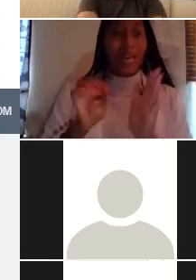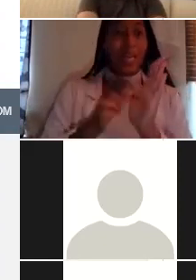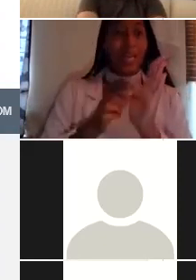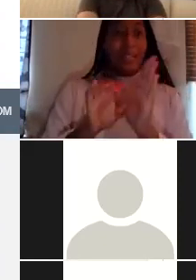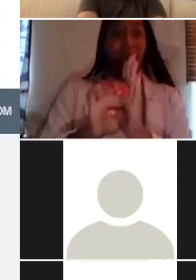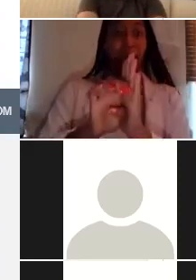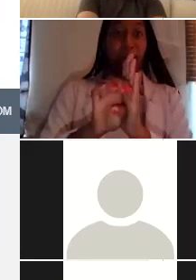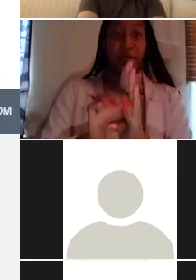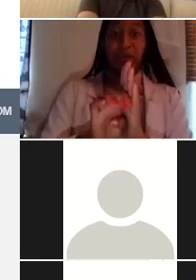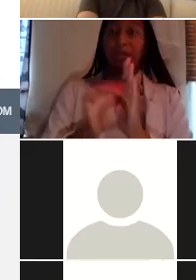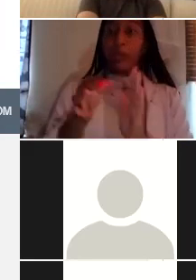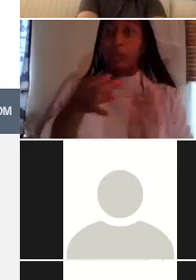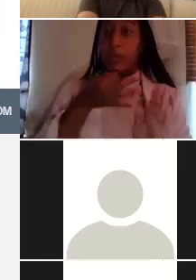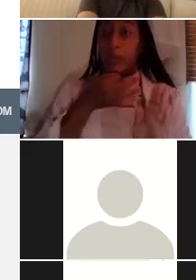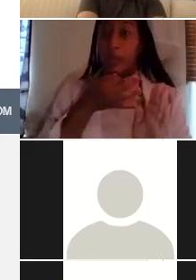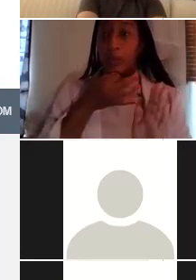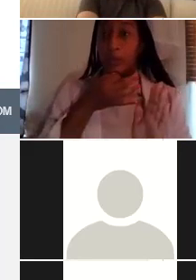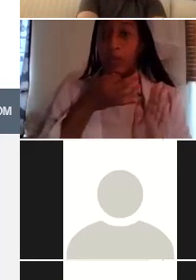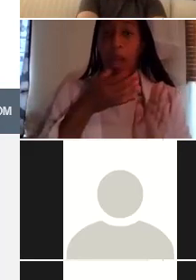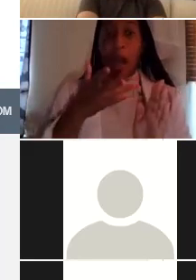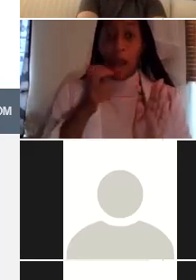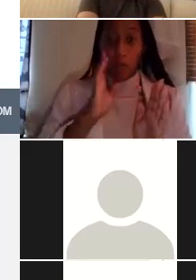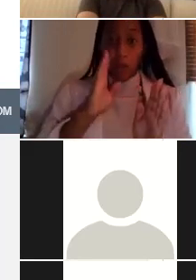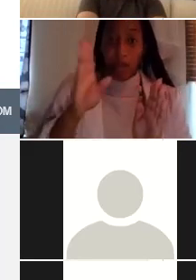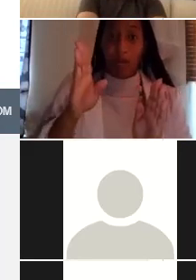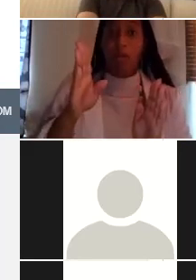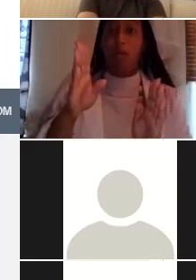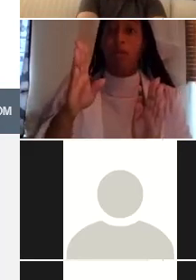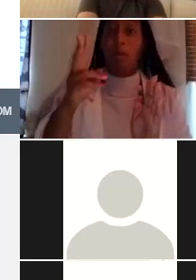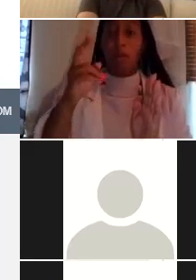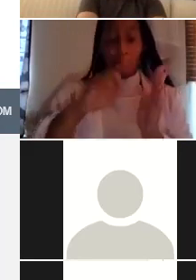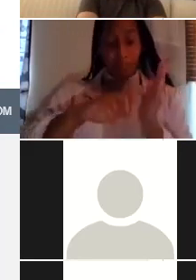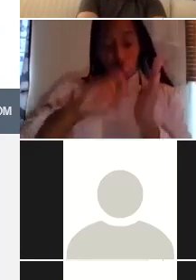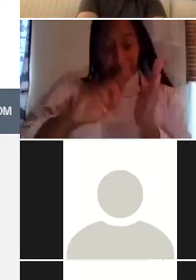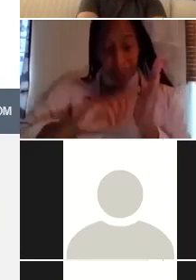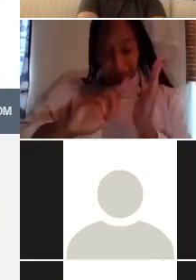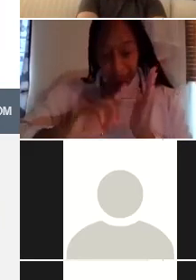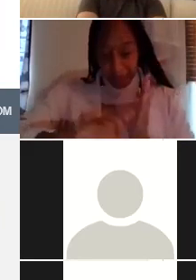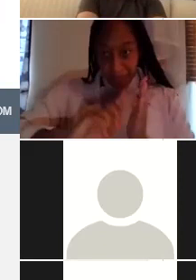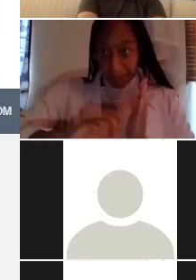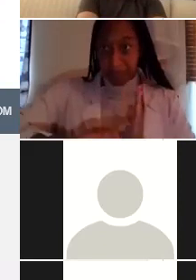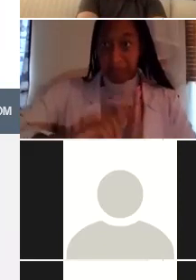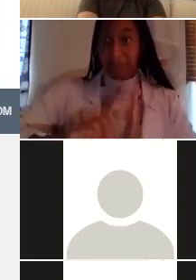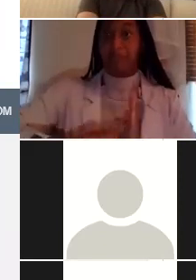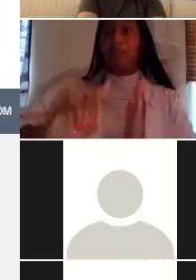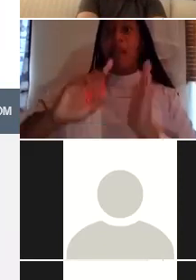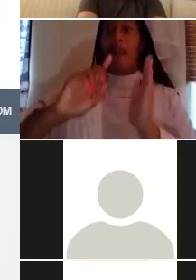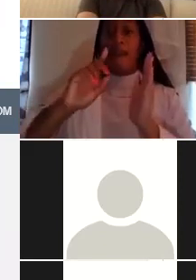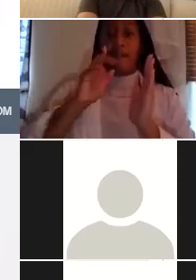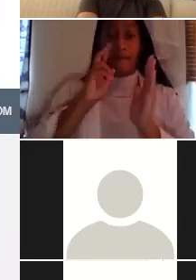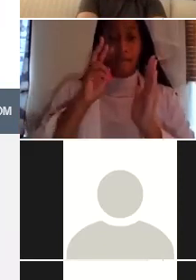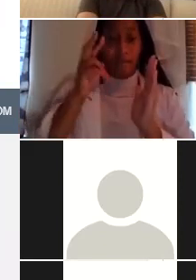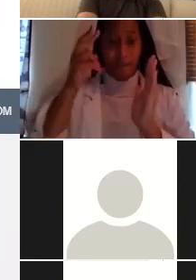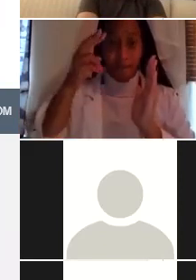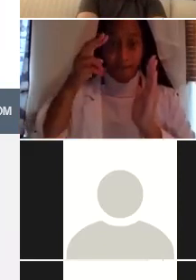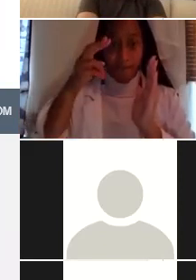So again, I'm gonna go through this and focus on the areas where you are most likely to have to do some type